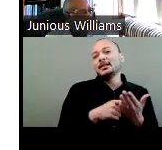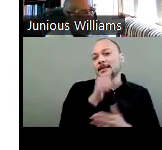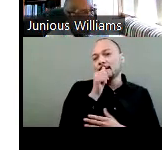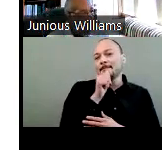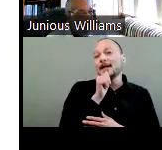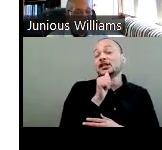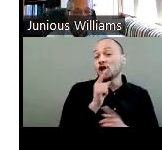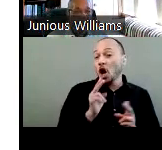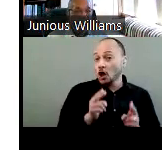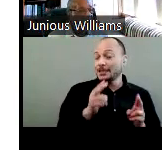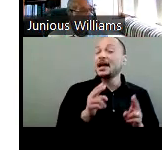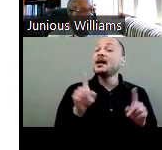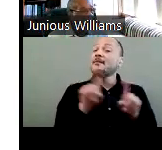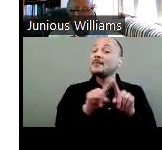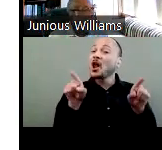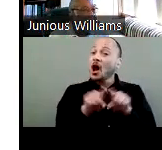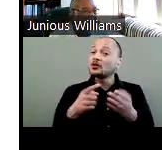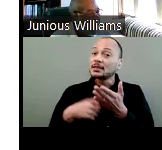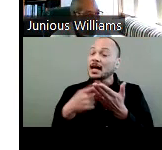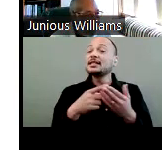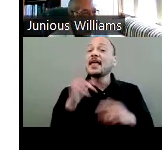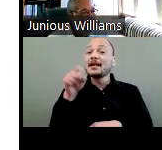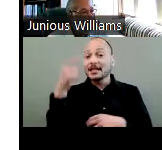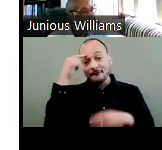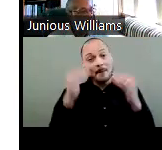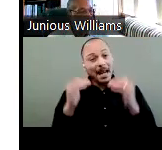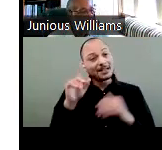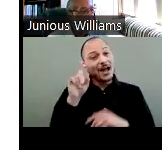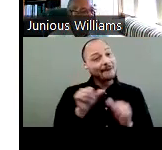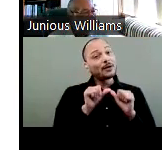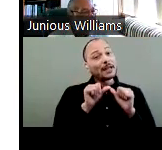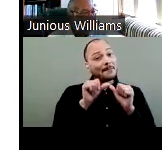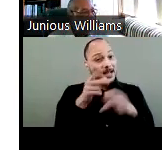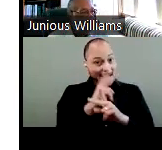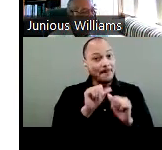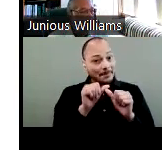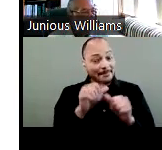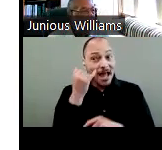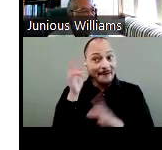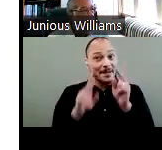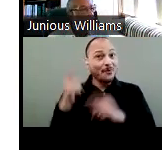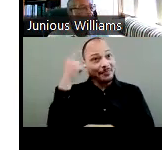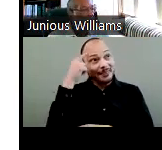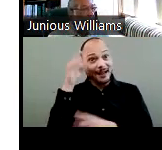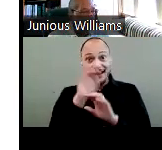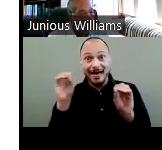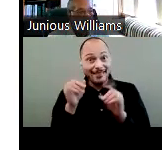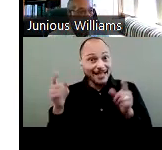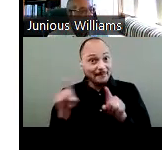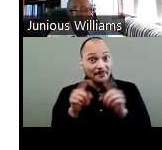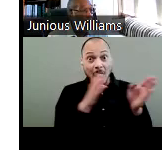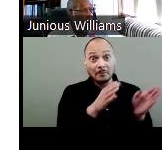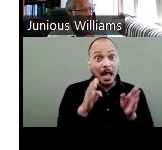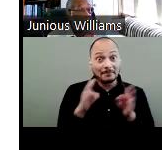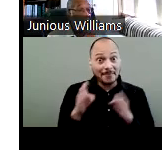talking about a need to balance, that you got to keep momentum. If people think nothing's happening but planning, you're going to lose people, because